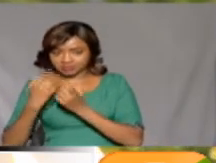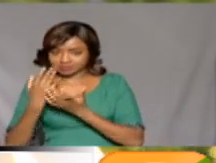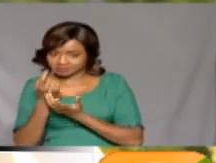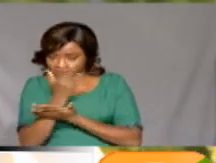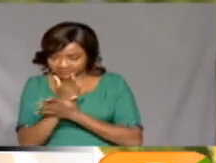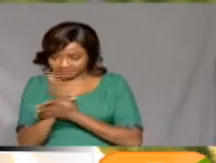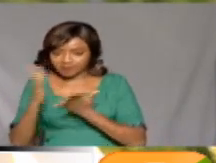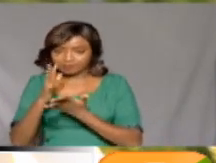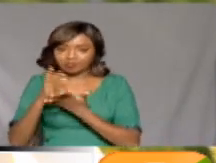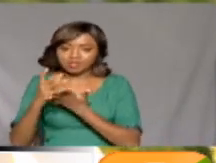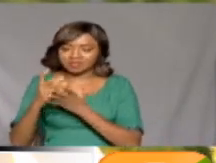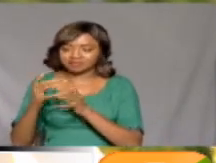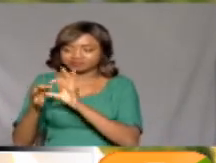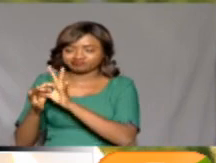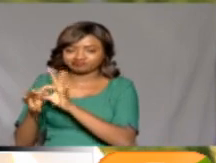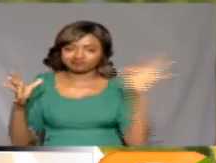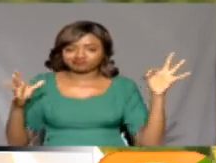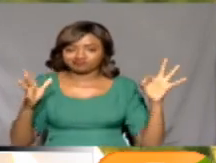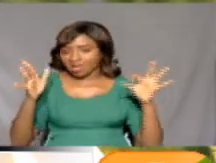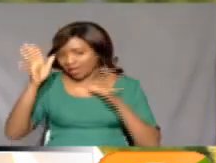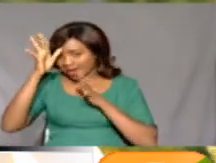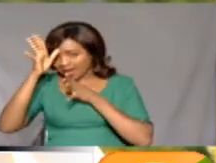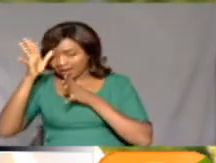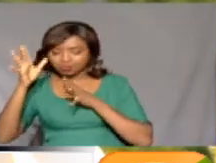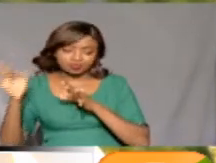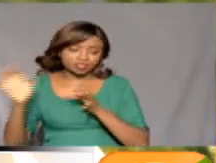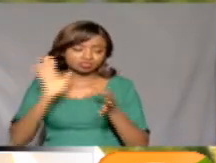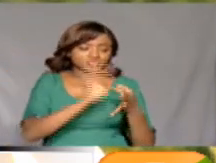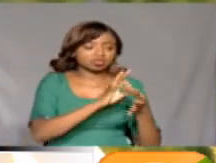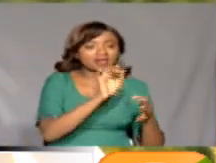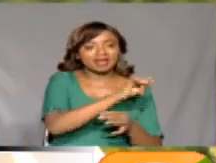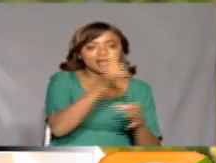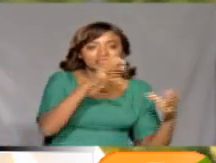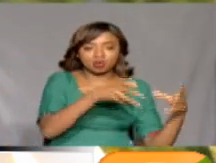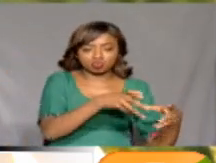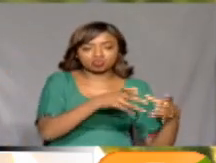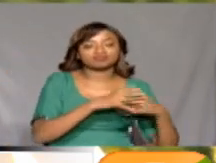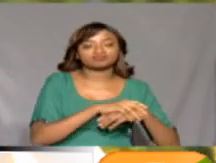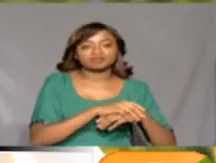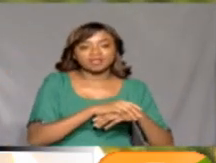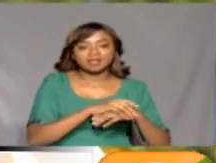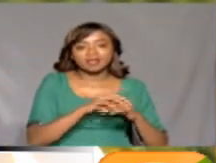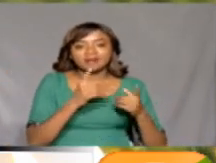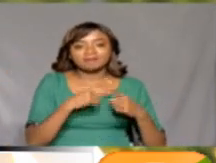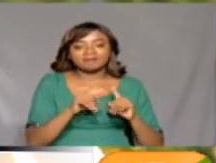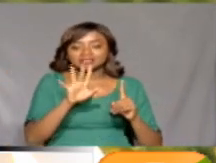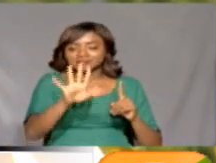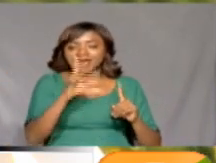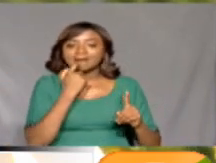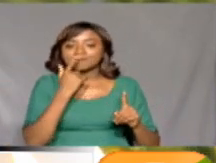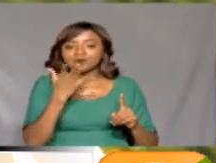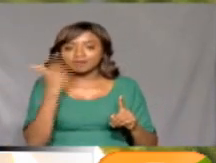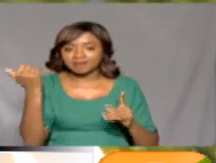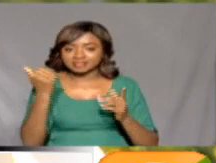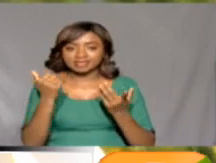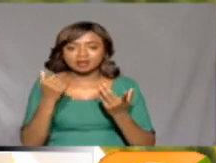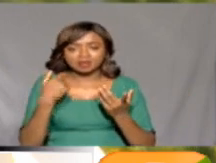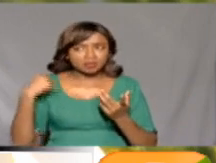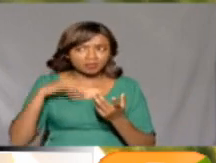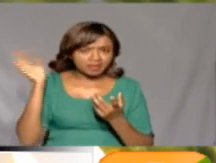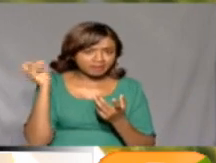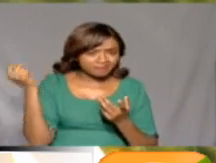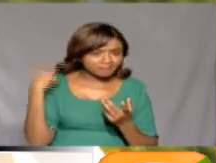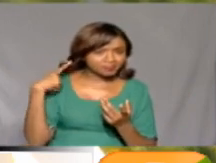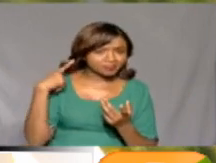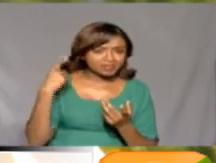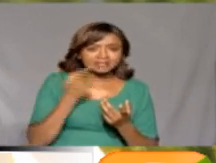at some point we were being told that Moi needs to record a statement on